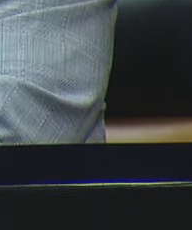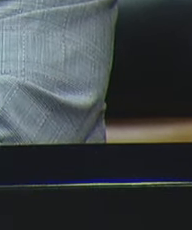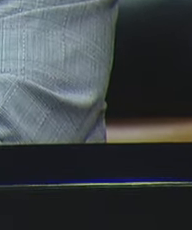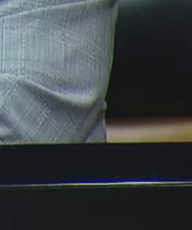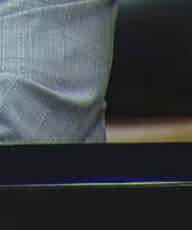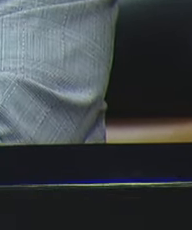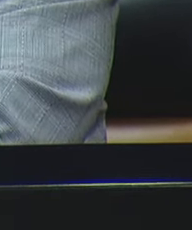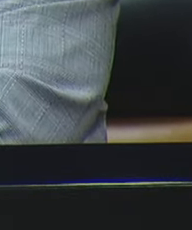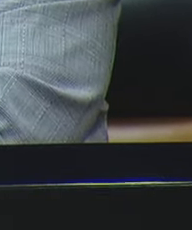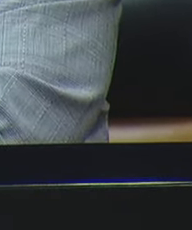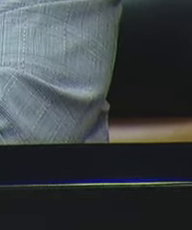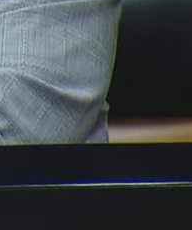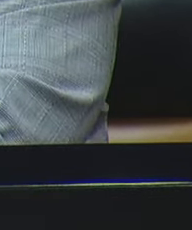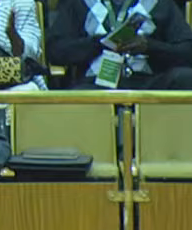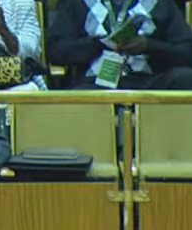Indonesia.